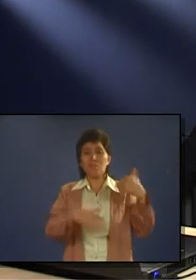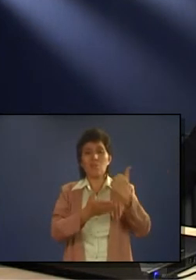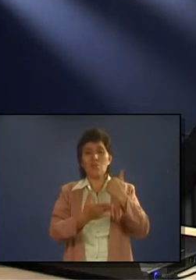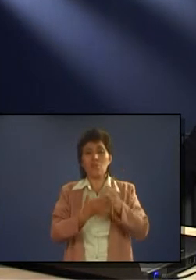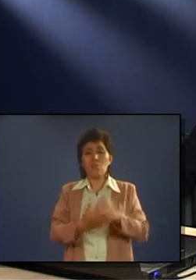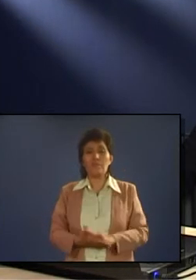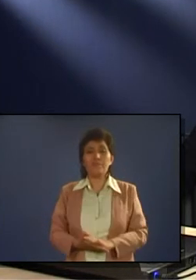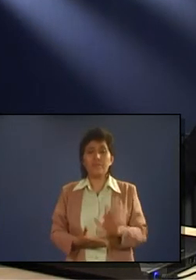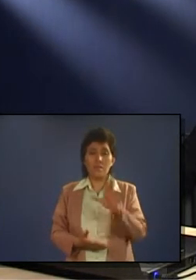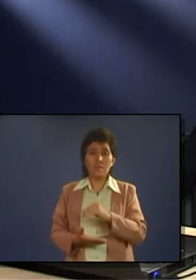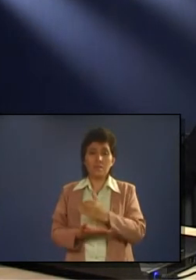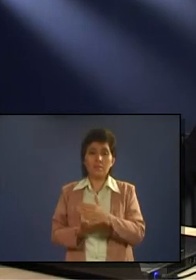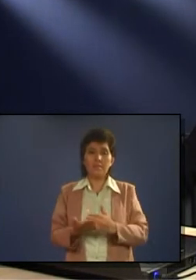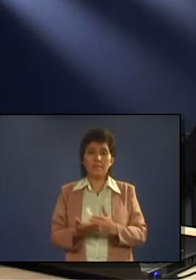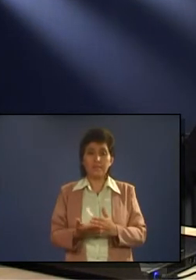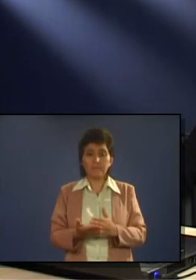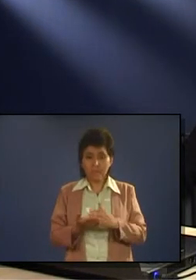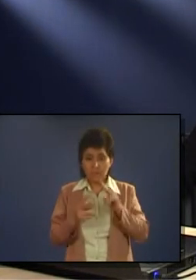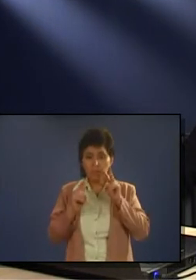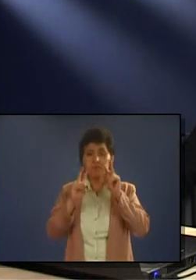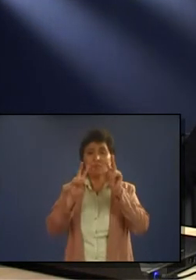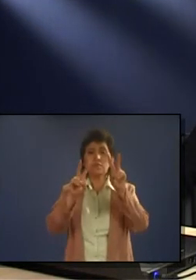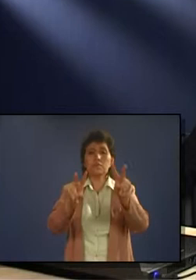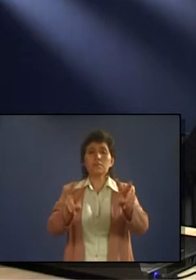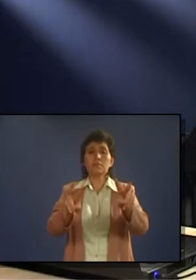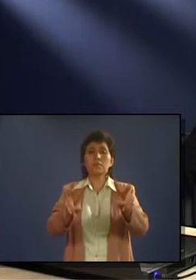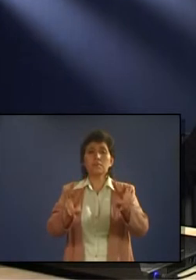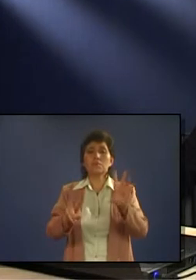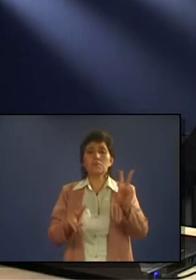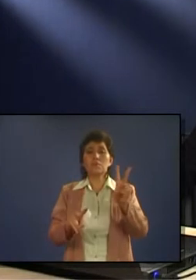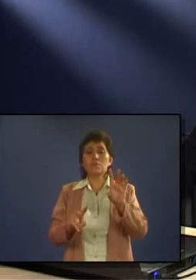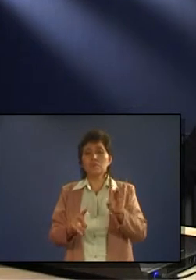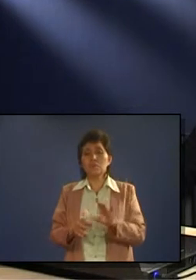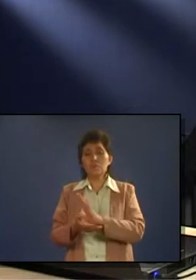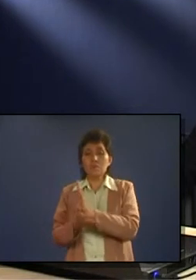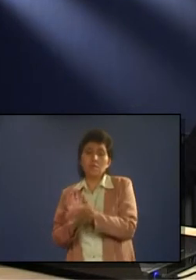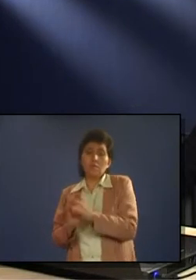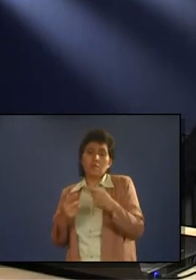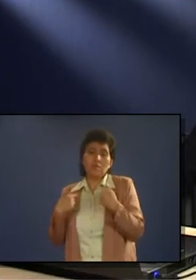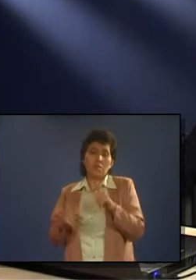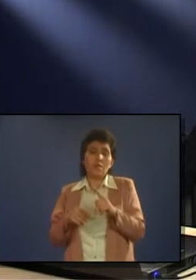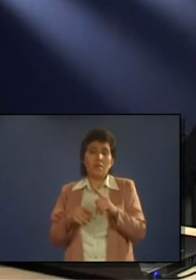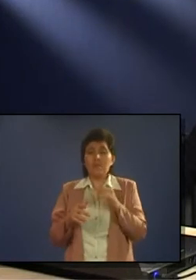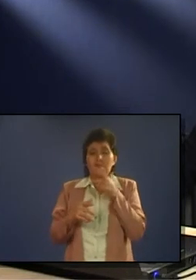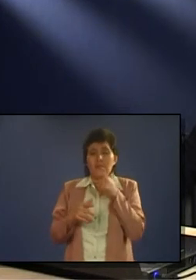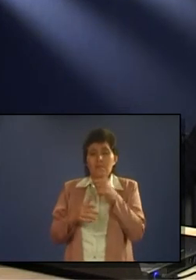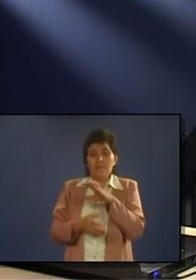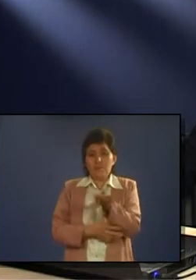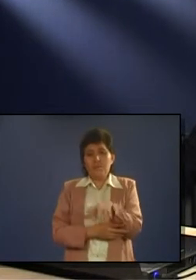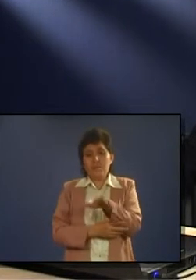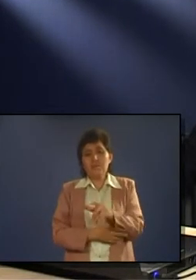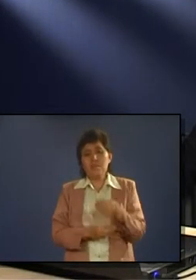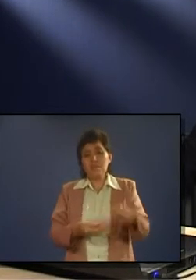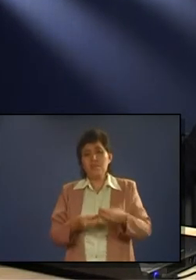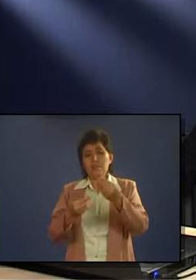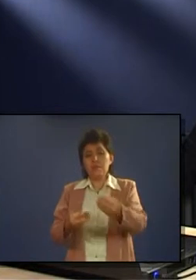nothing funny. And then some people look that it is not 38, it's only 12 people, okay? And then what people